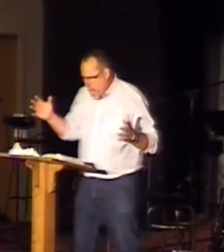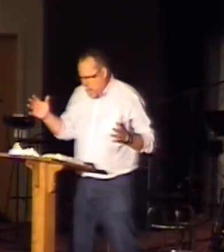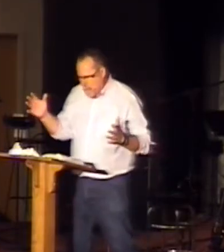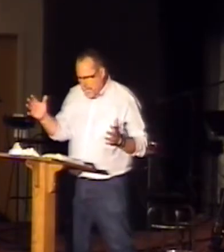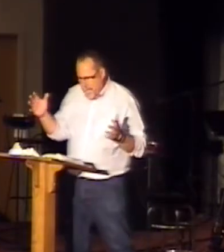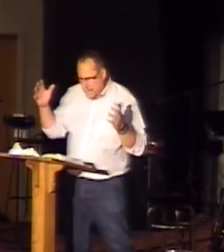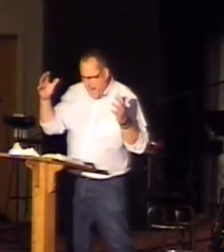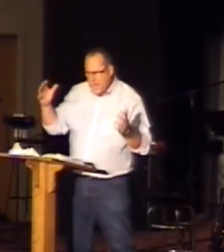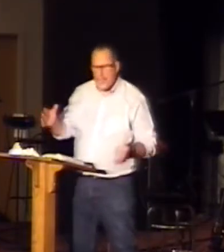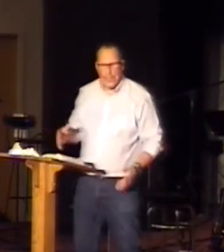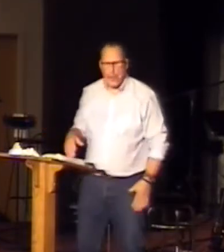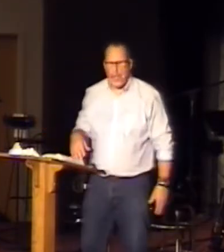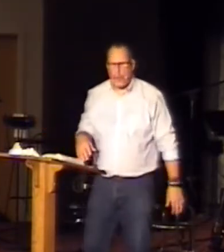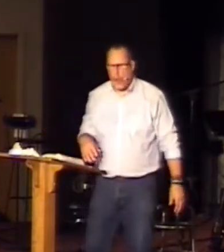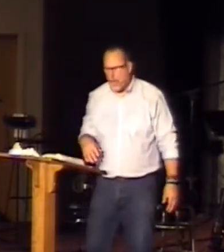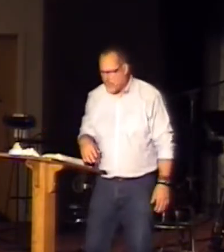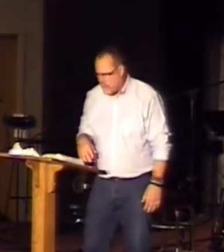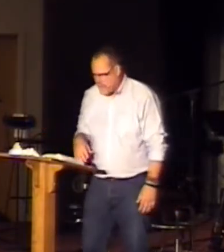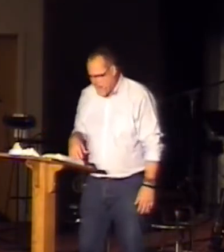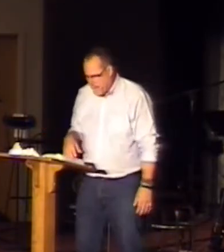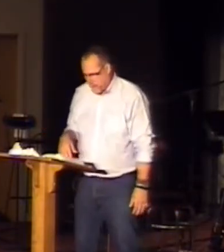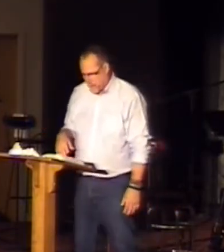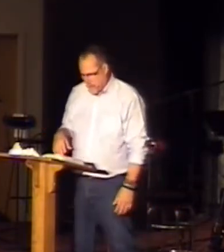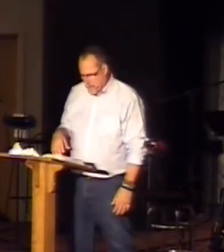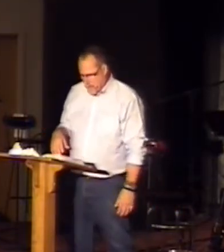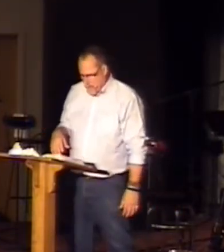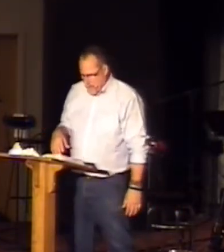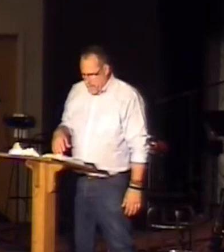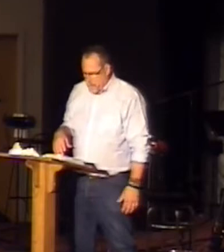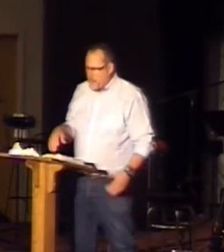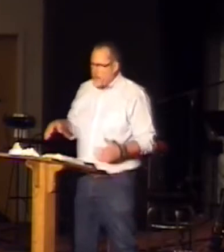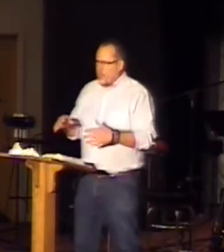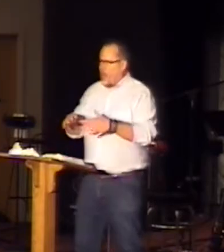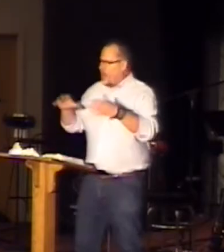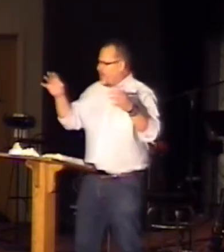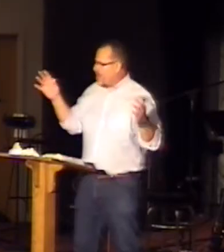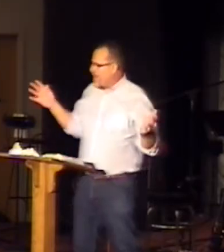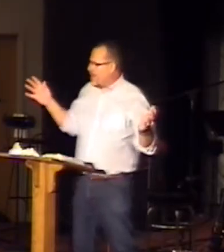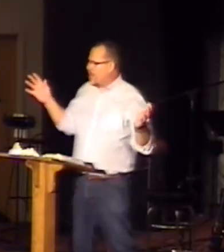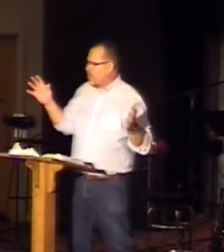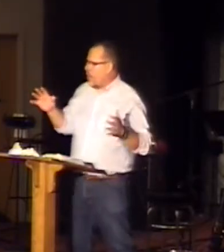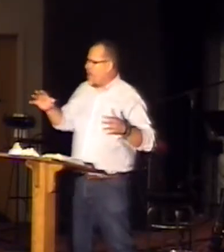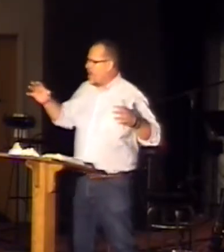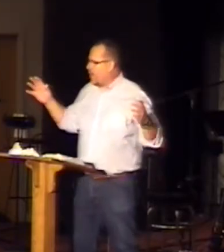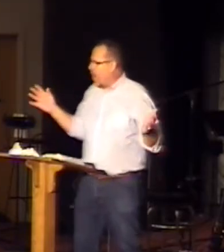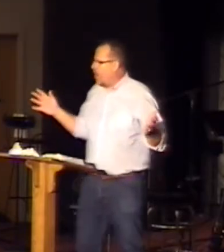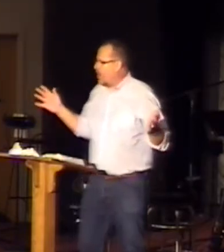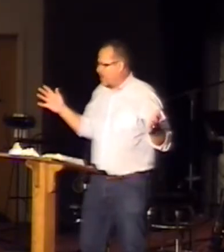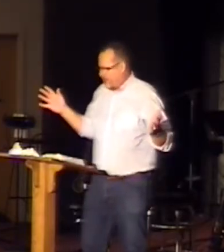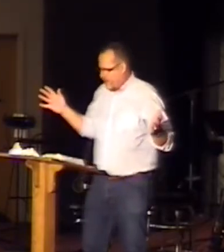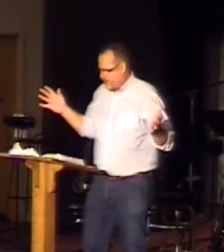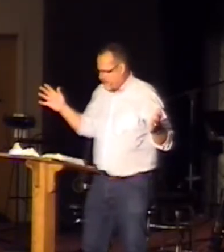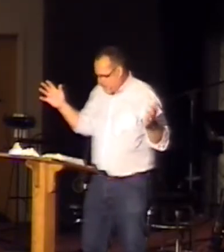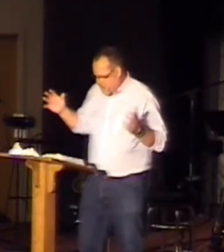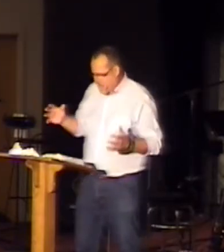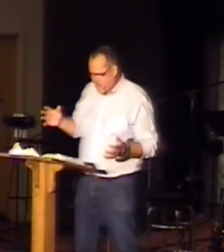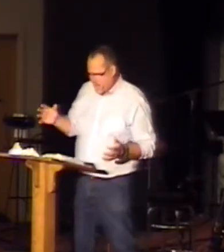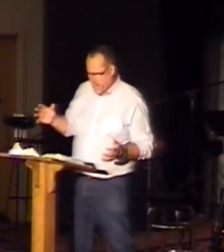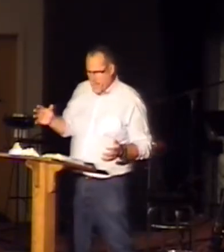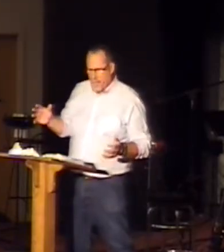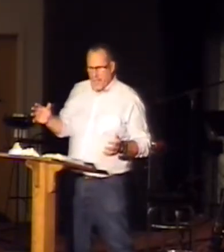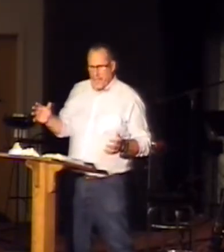made known, that he might destroy the works of the devil. So you start to see the story unfold, don't